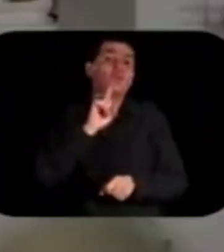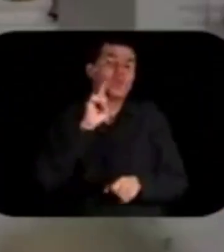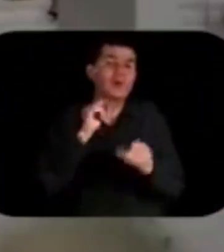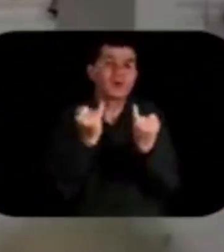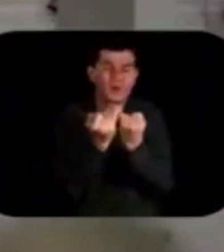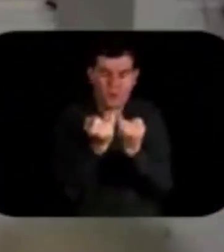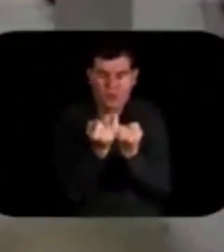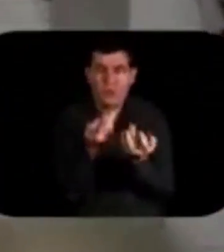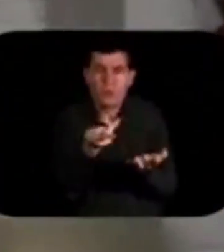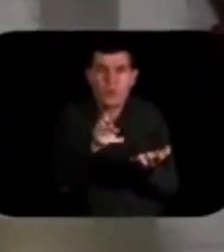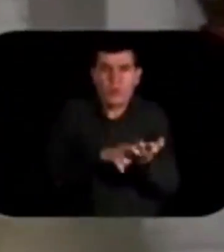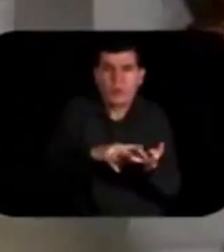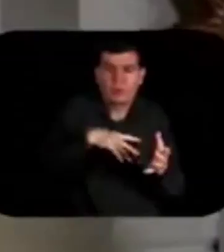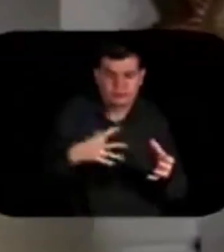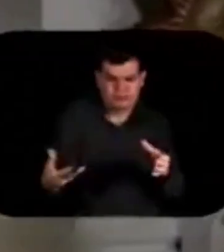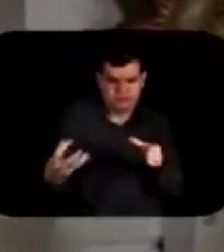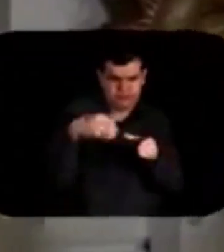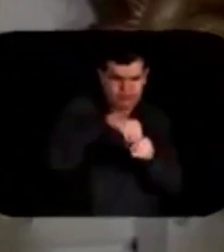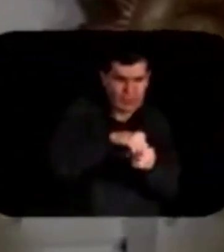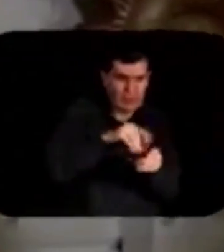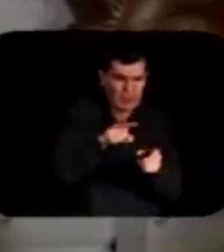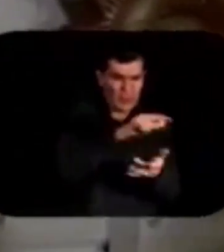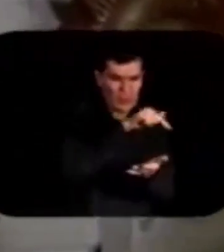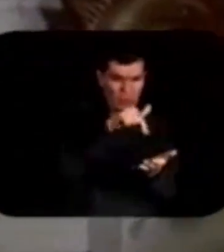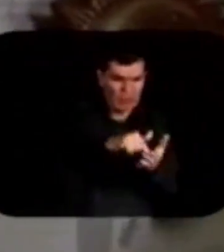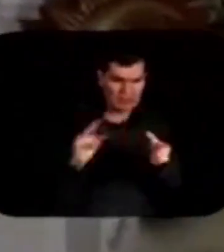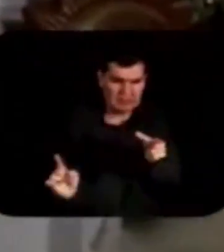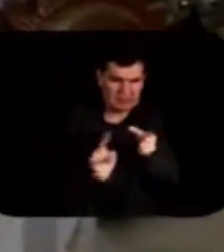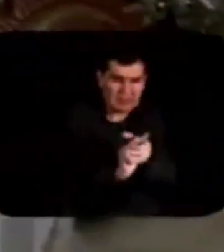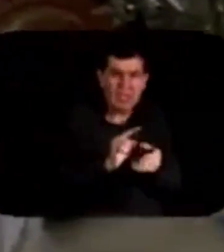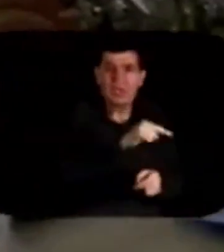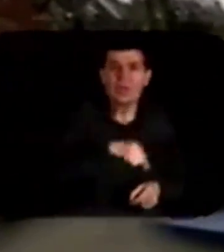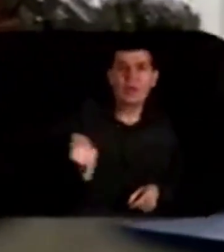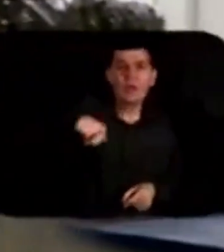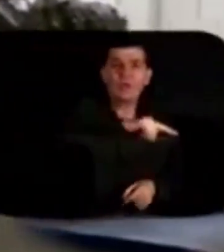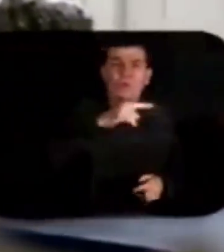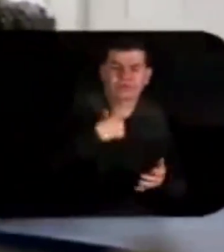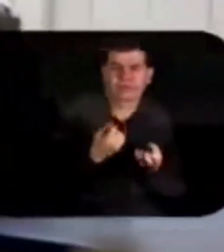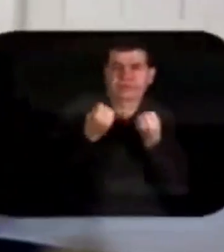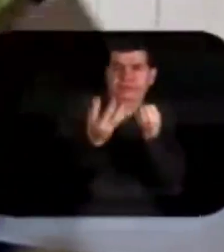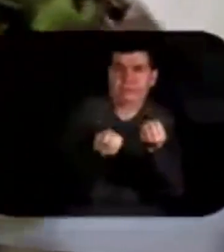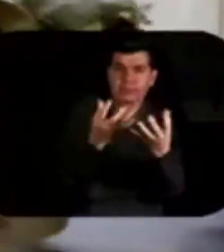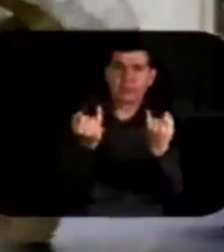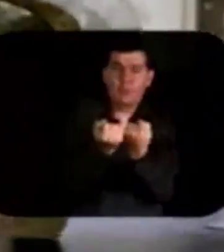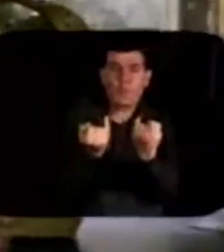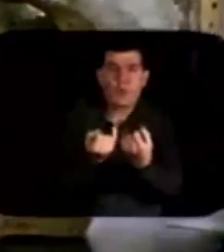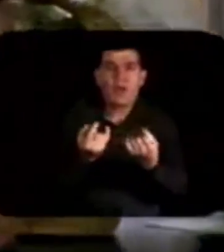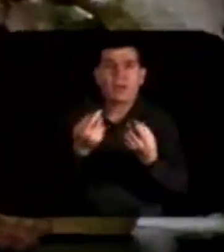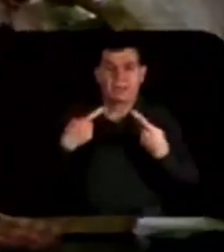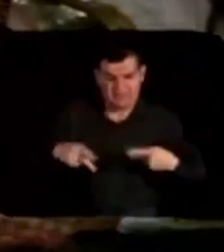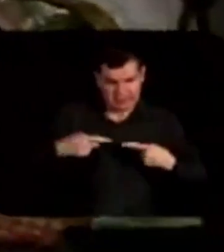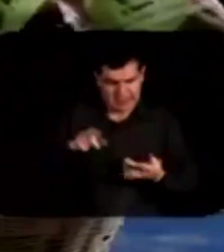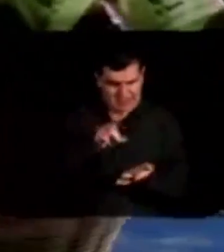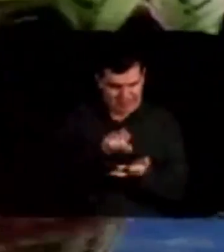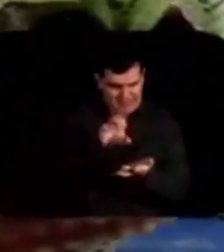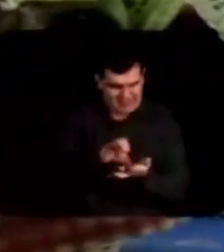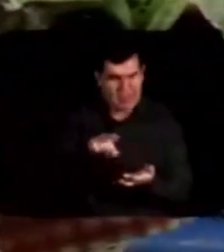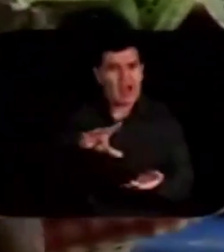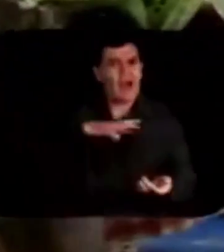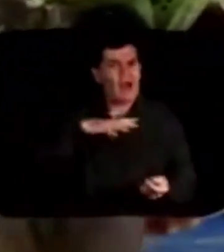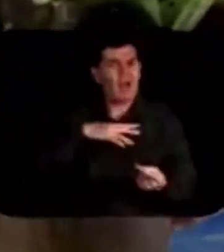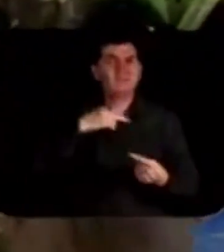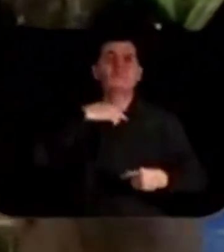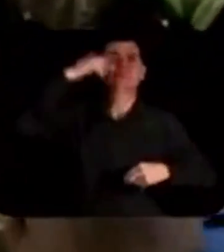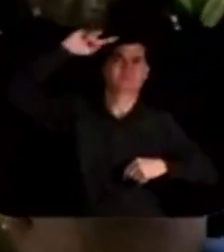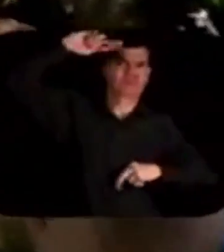and for women, and to help foster inclusiveness where we can give the